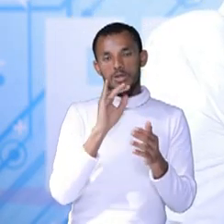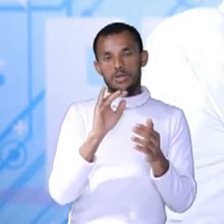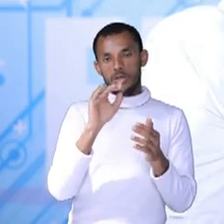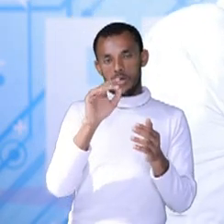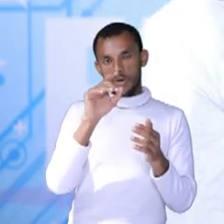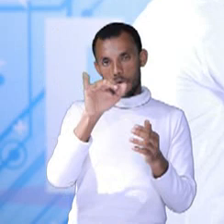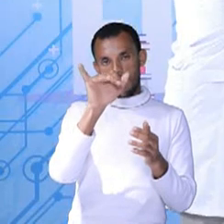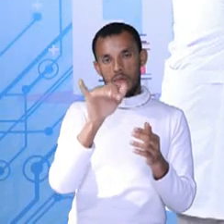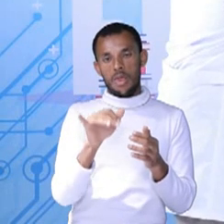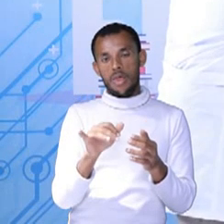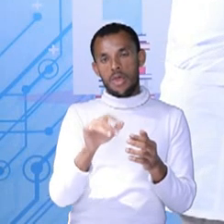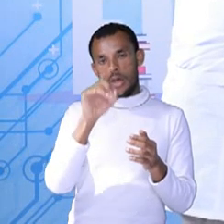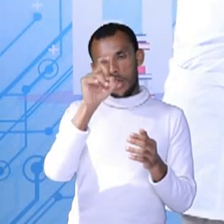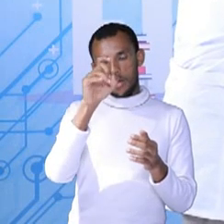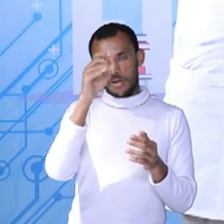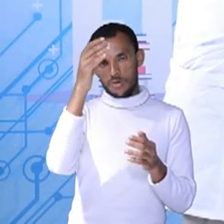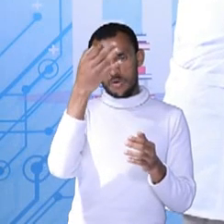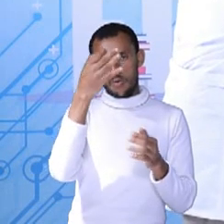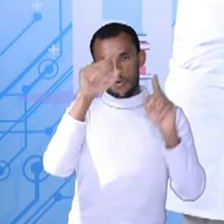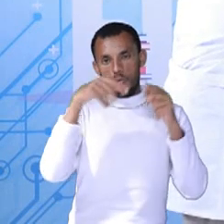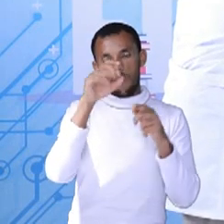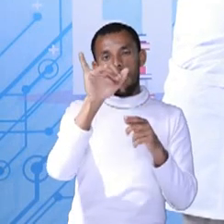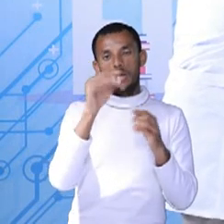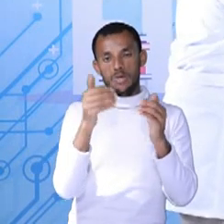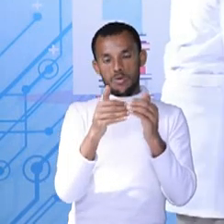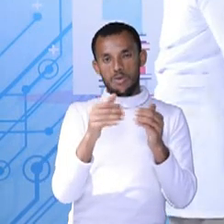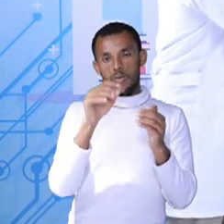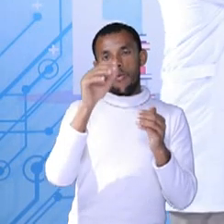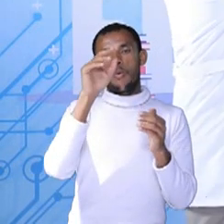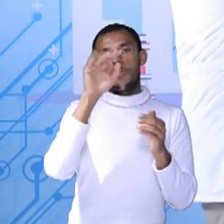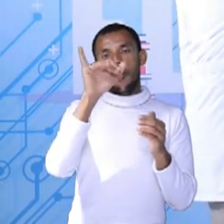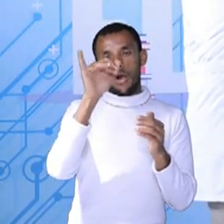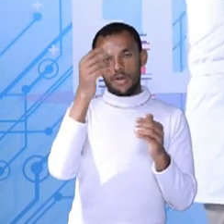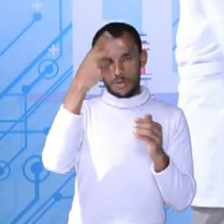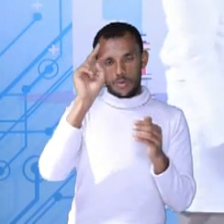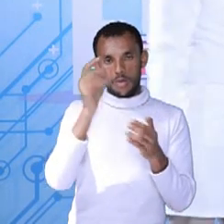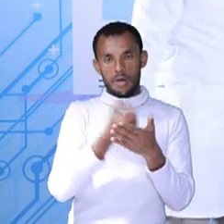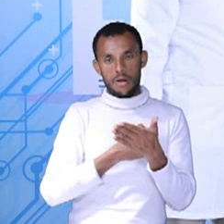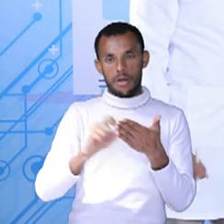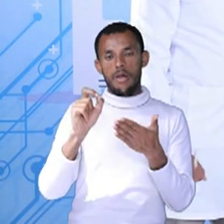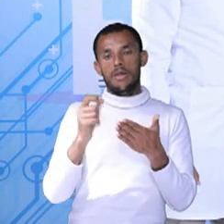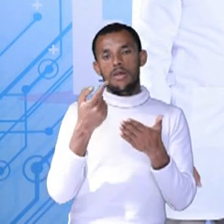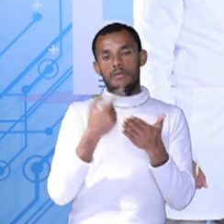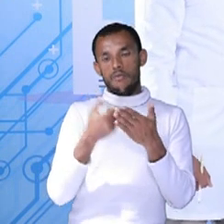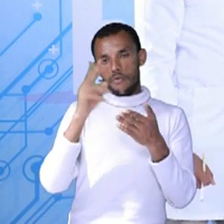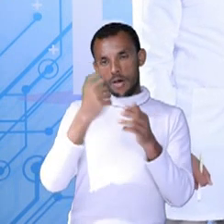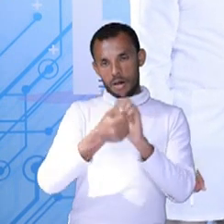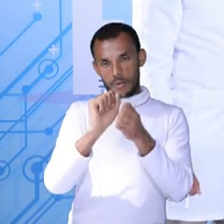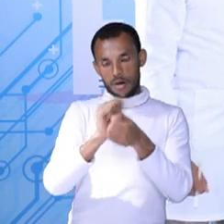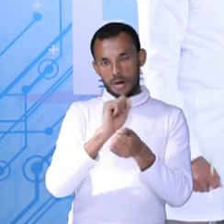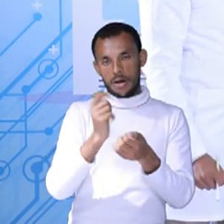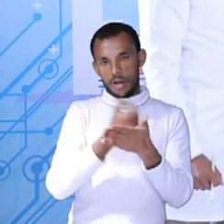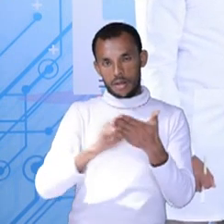y. So f of y is equal to this y squared. Therefore, writing in terms of variable, instead